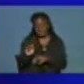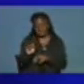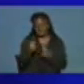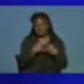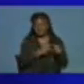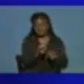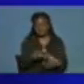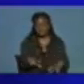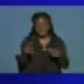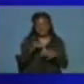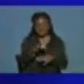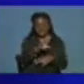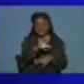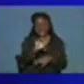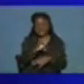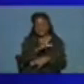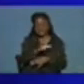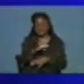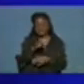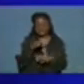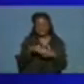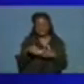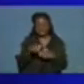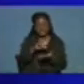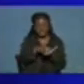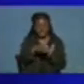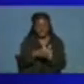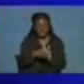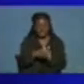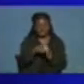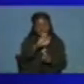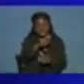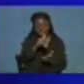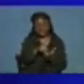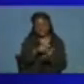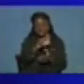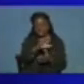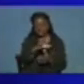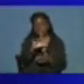for the cookies, that's another $5,375.